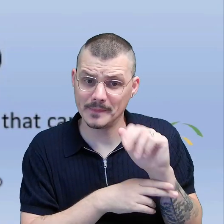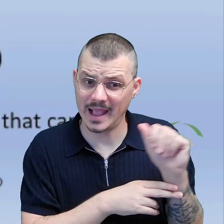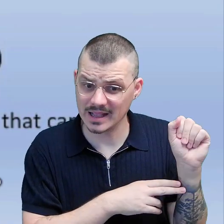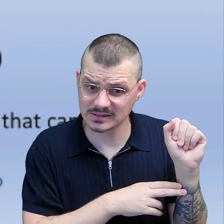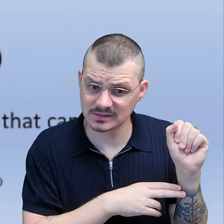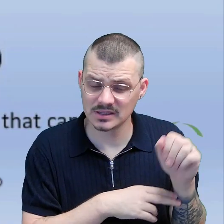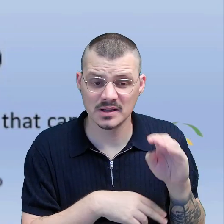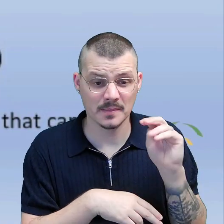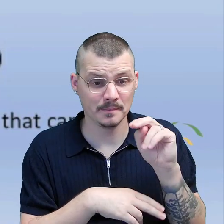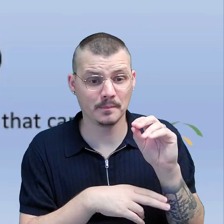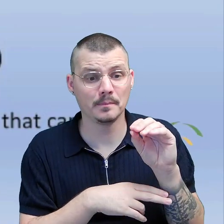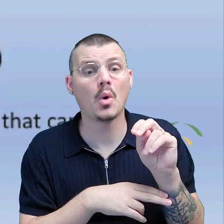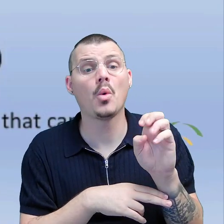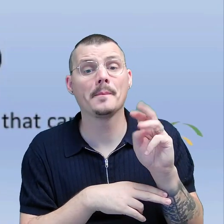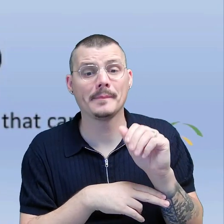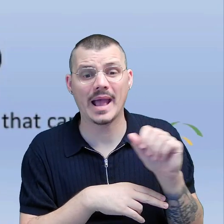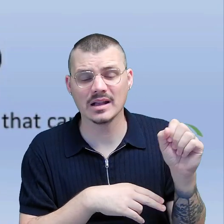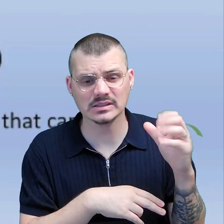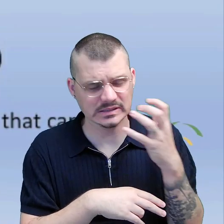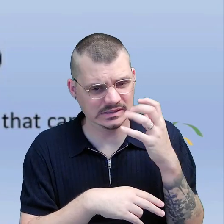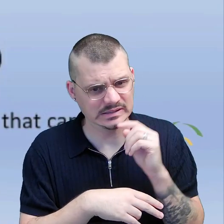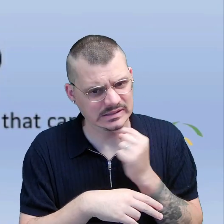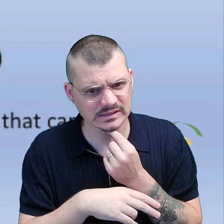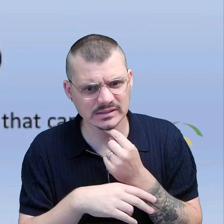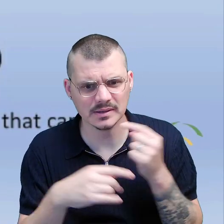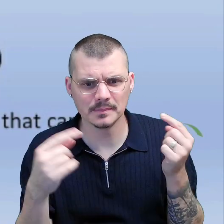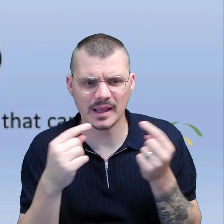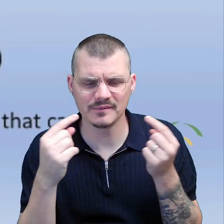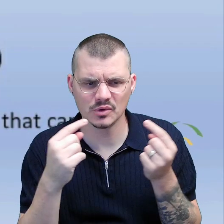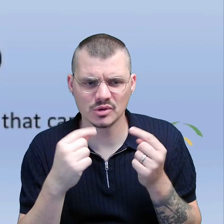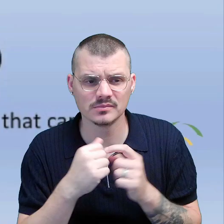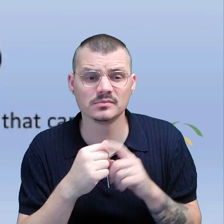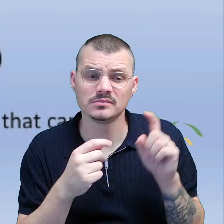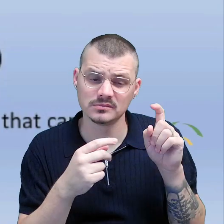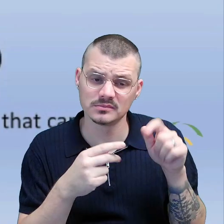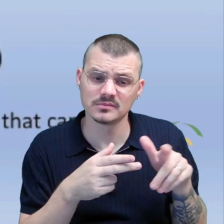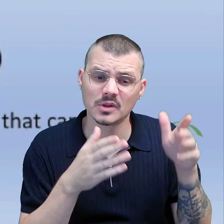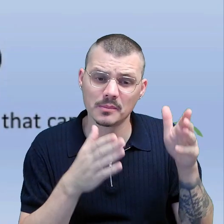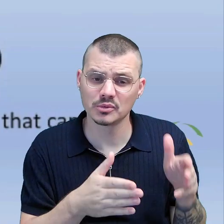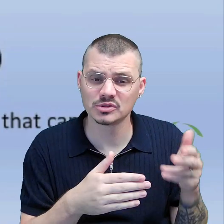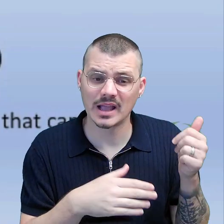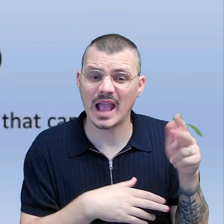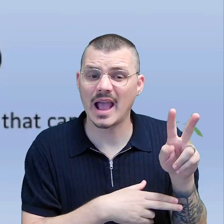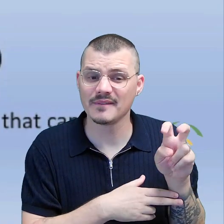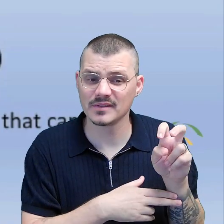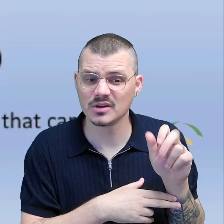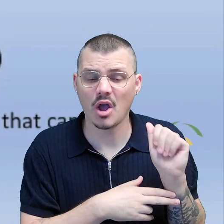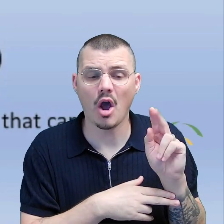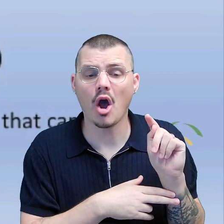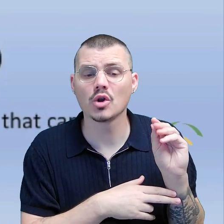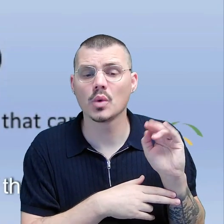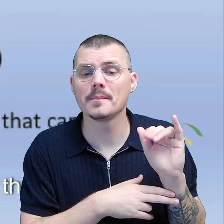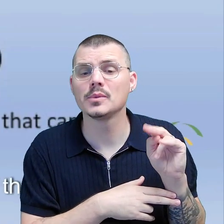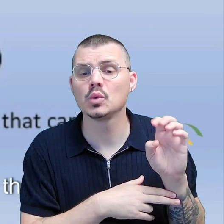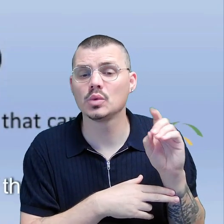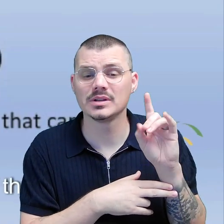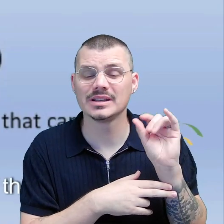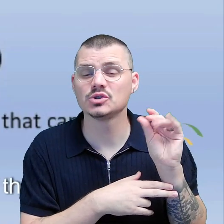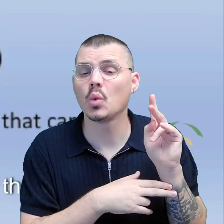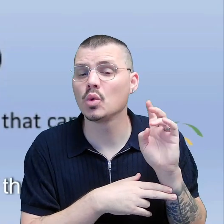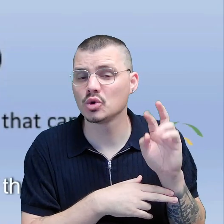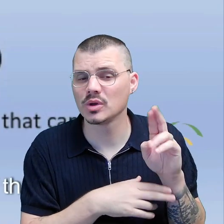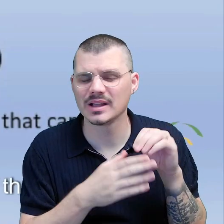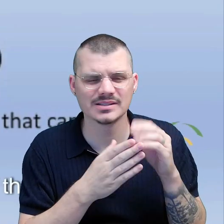have a bone mass? Bone masses are extremely painful. Does the person have an